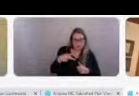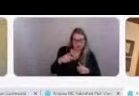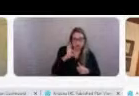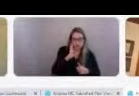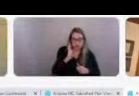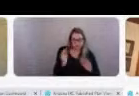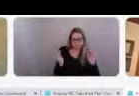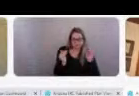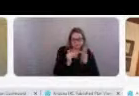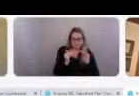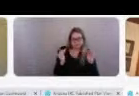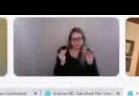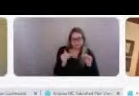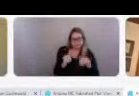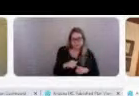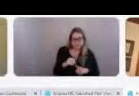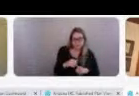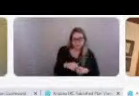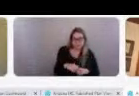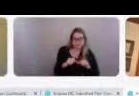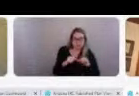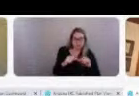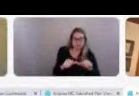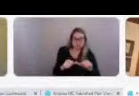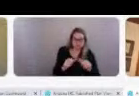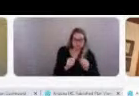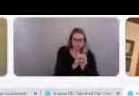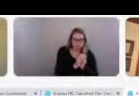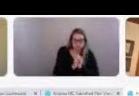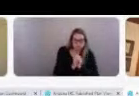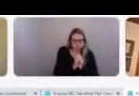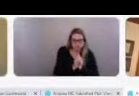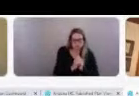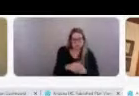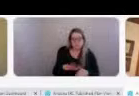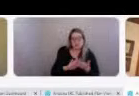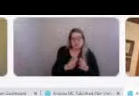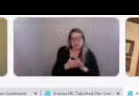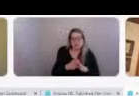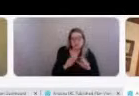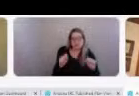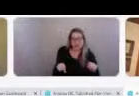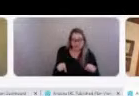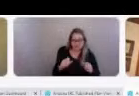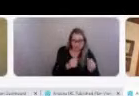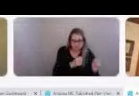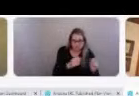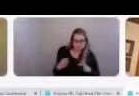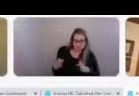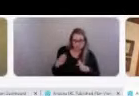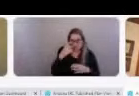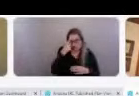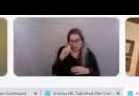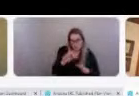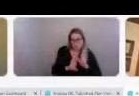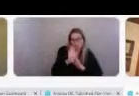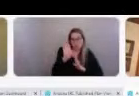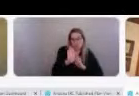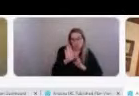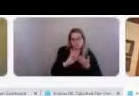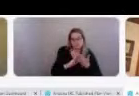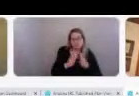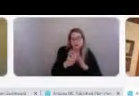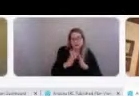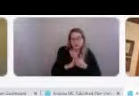equality and continuity to our community together we will be able to organize for the development of community